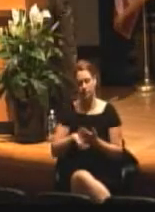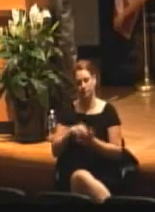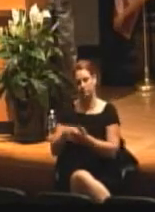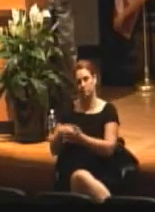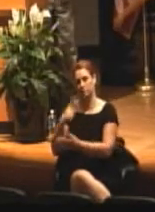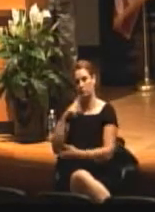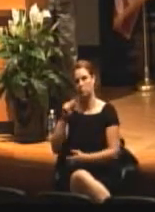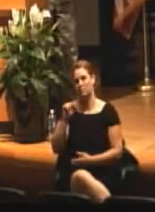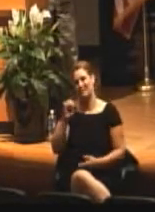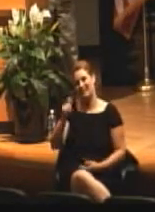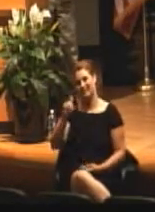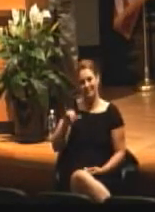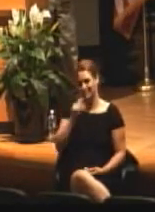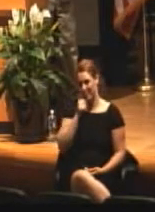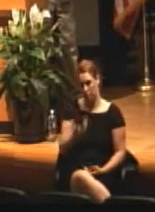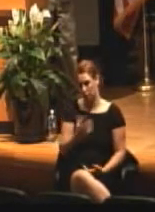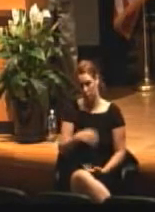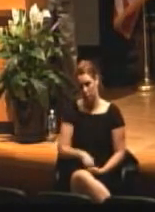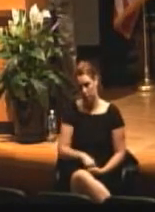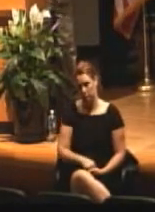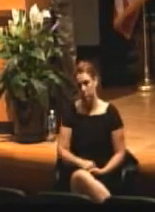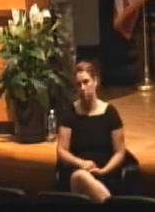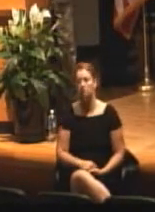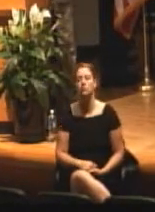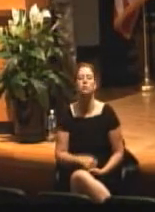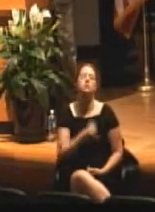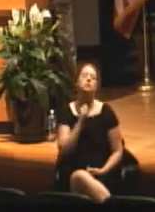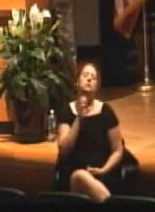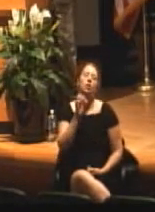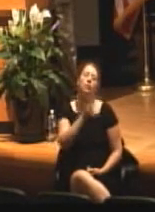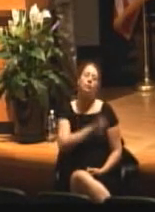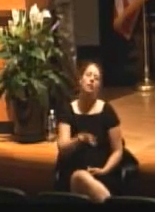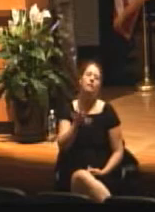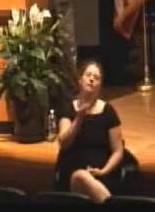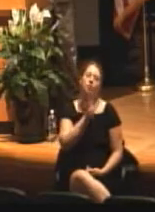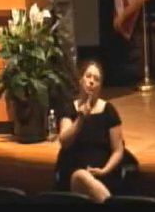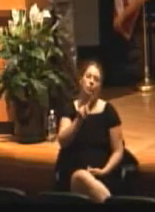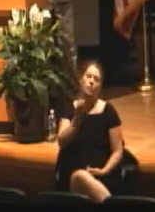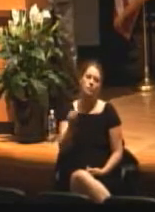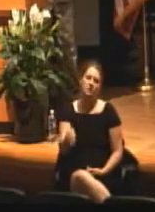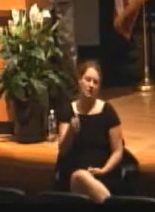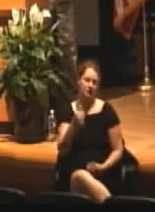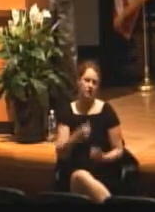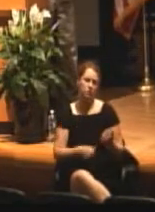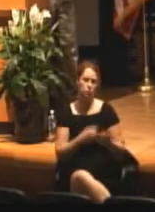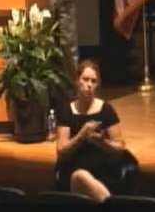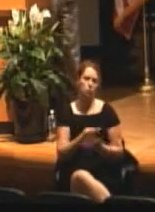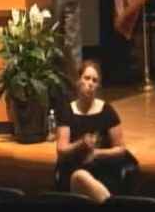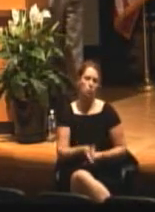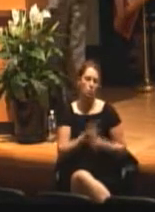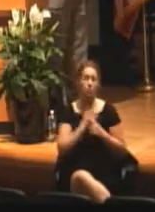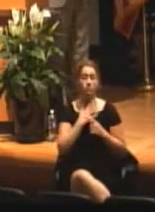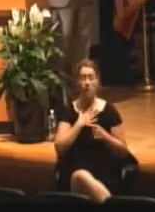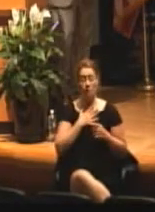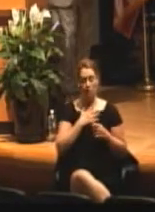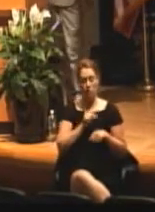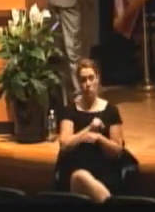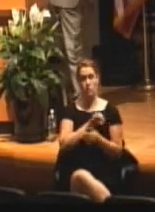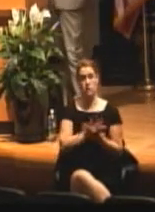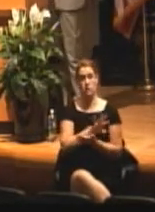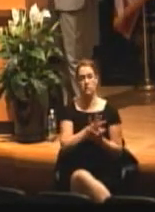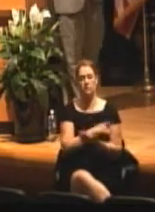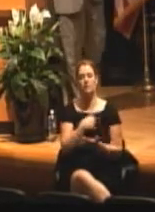debt ratios for a lot of these loans, to give you an idea, is going to be about 41%. My worksheets that I put in here, I put 38. We always like to